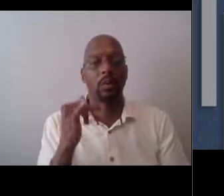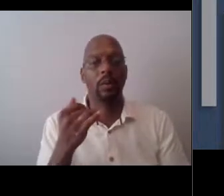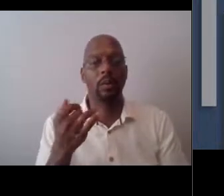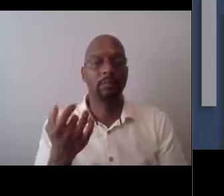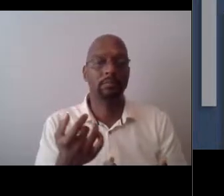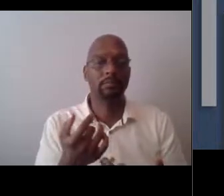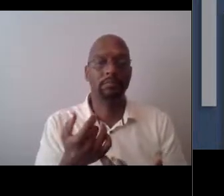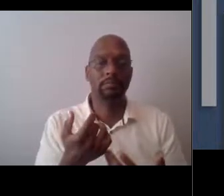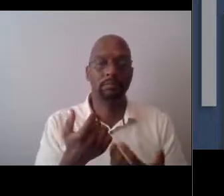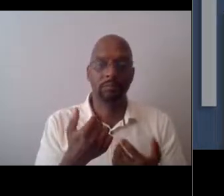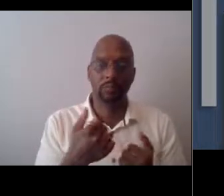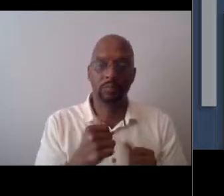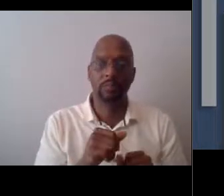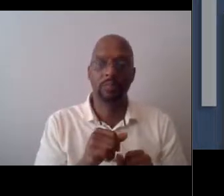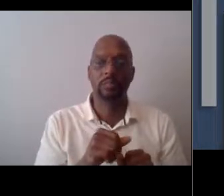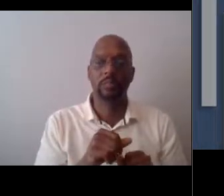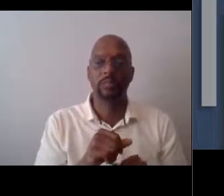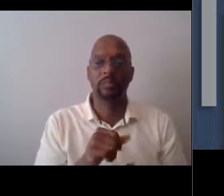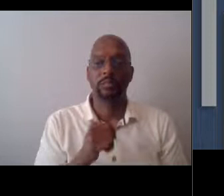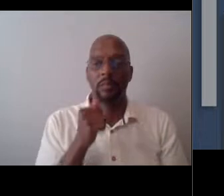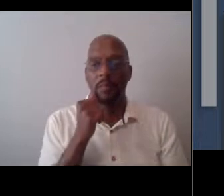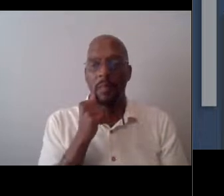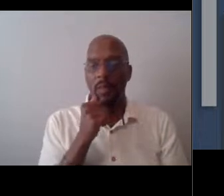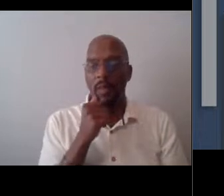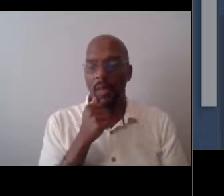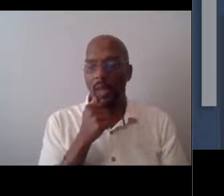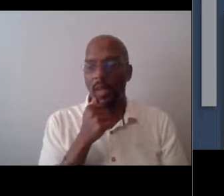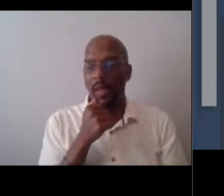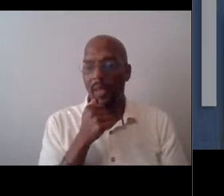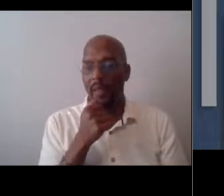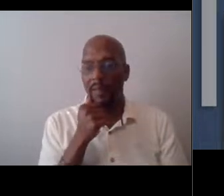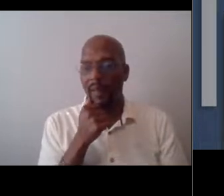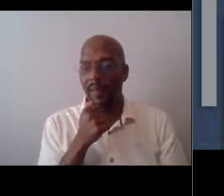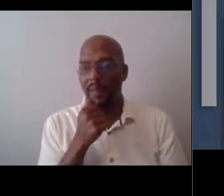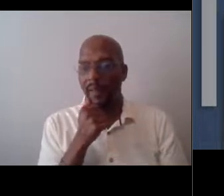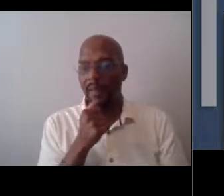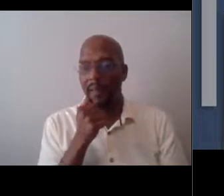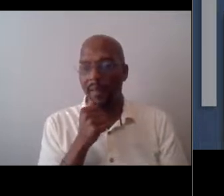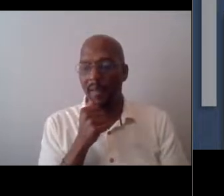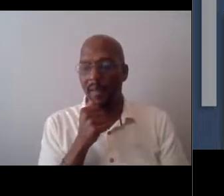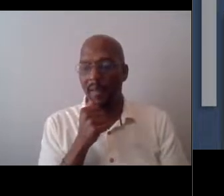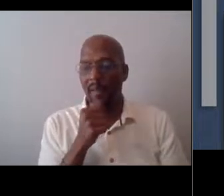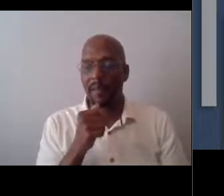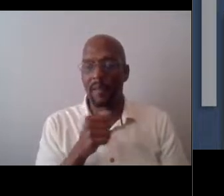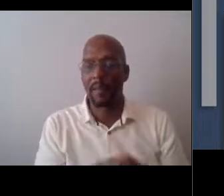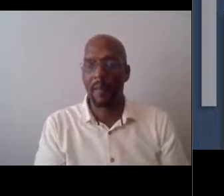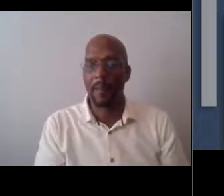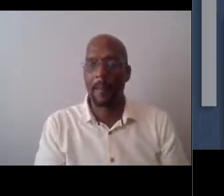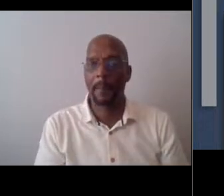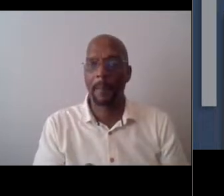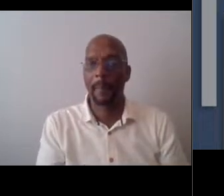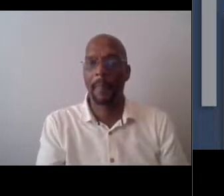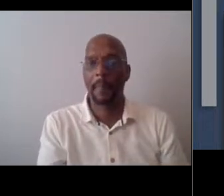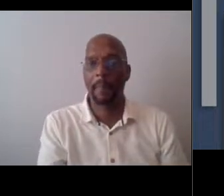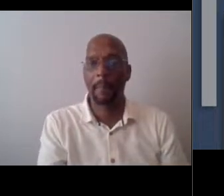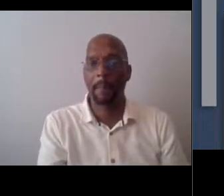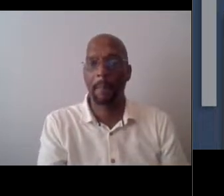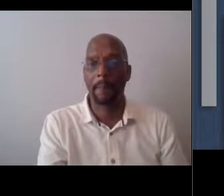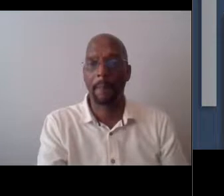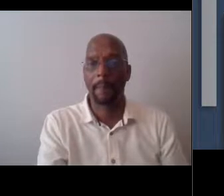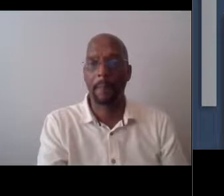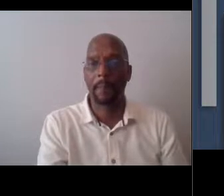approach at the neighborhood level, which I believe is necessary to get those local solutions. But I'm